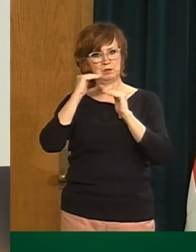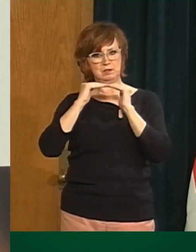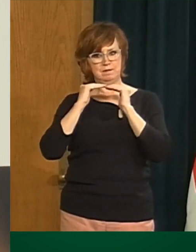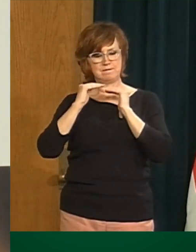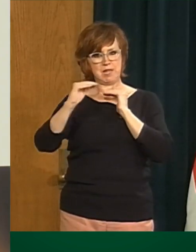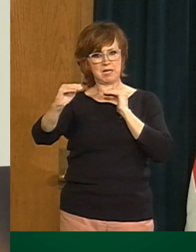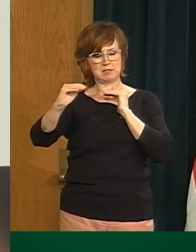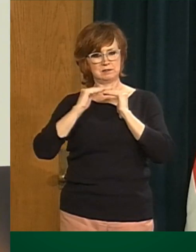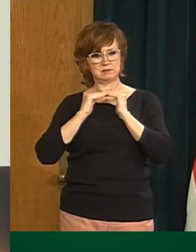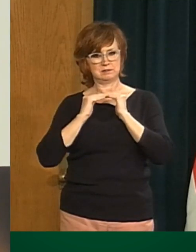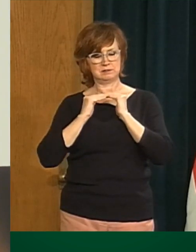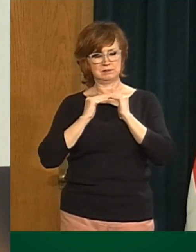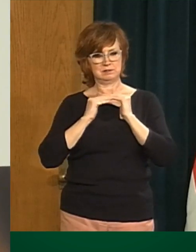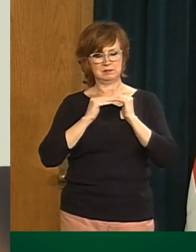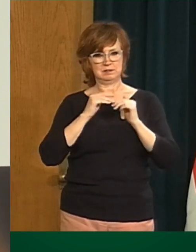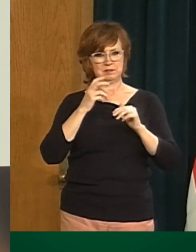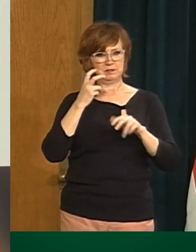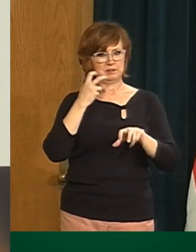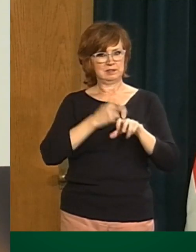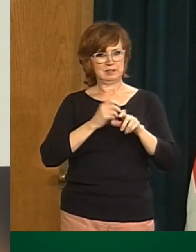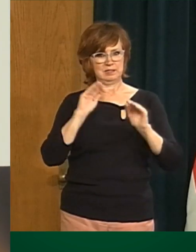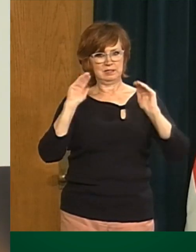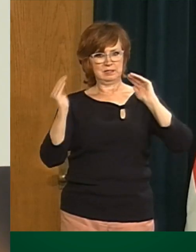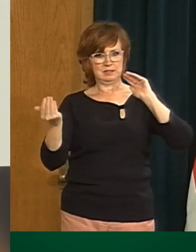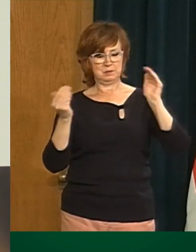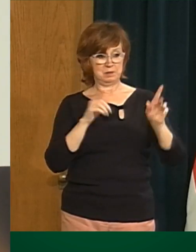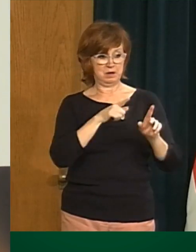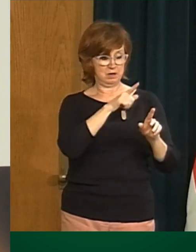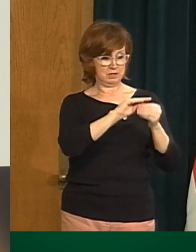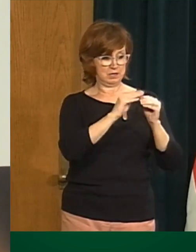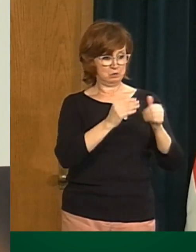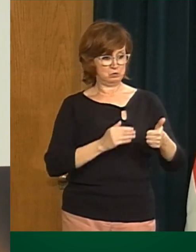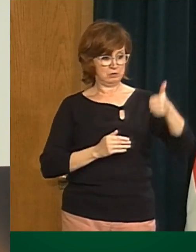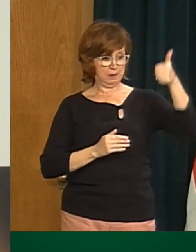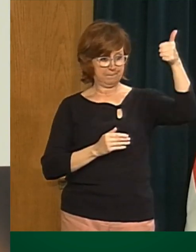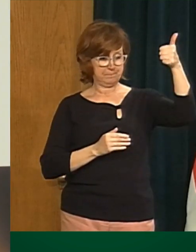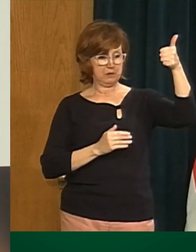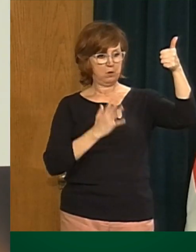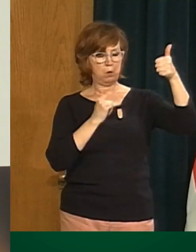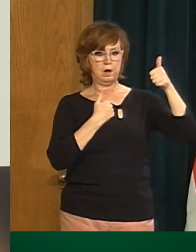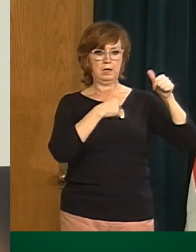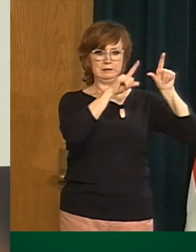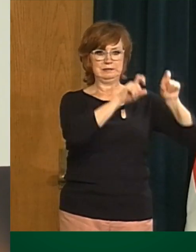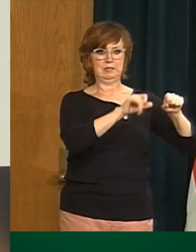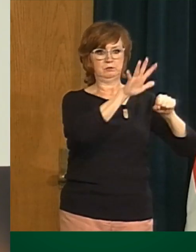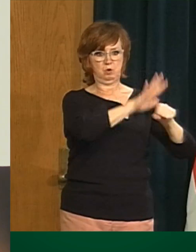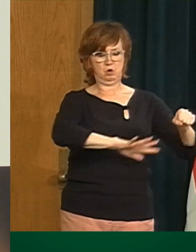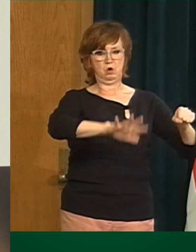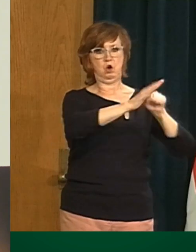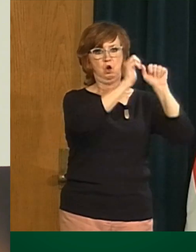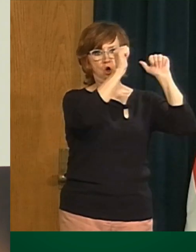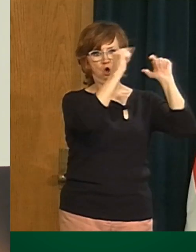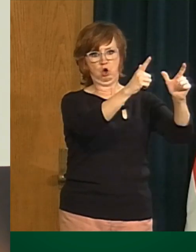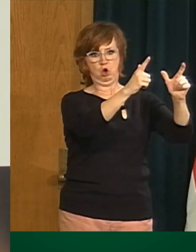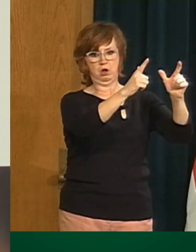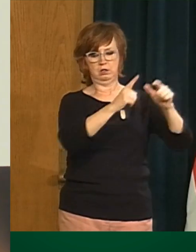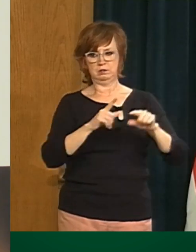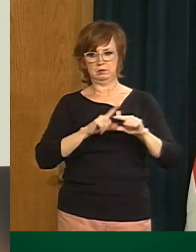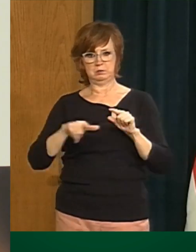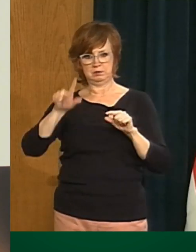kind of proactive testing that we're doing in La Loche, elsewhere, in other communities, to ensure